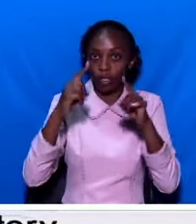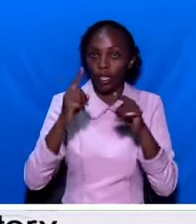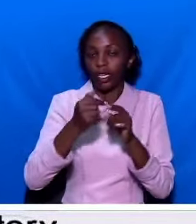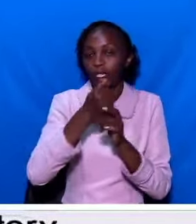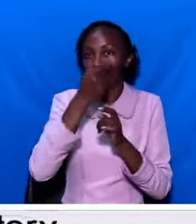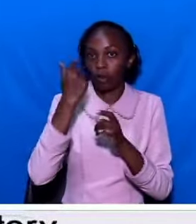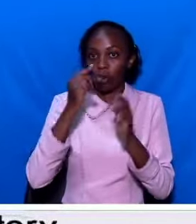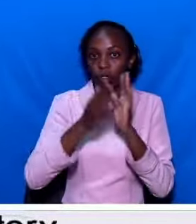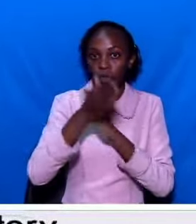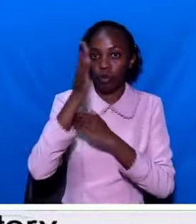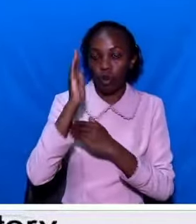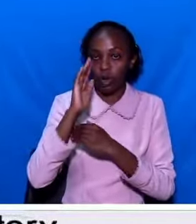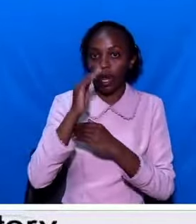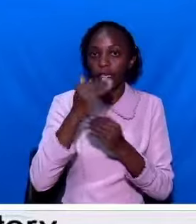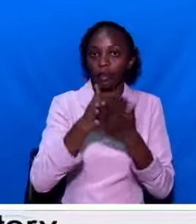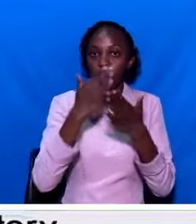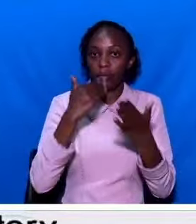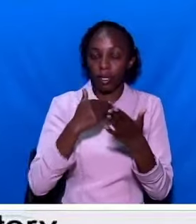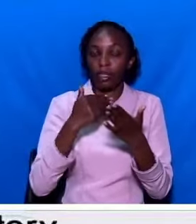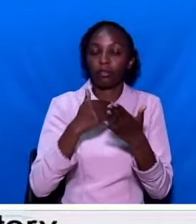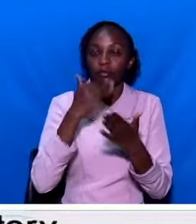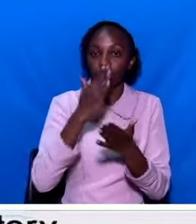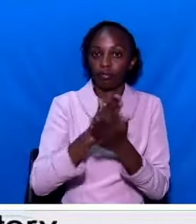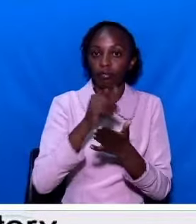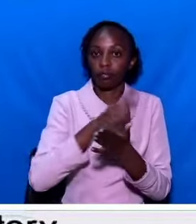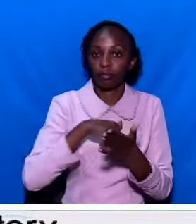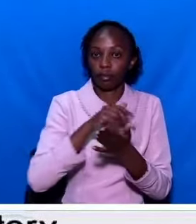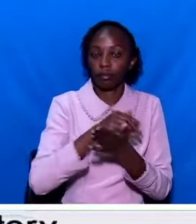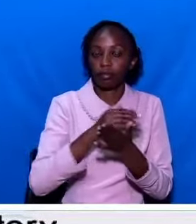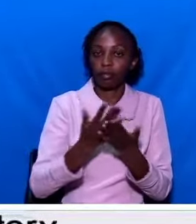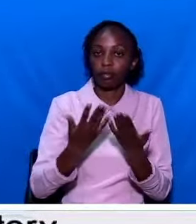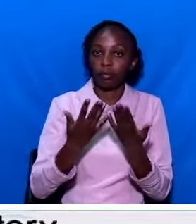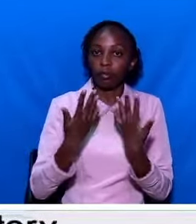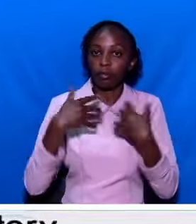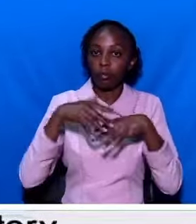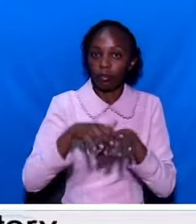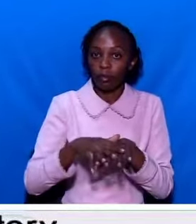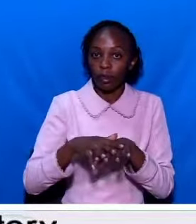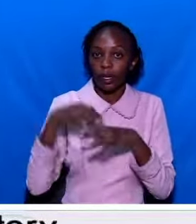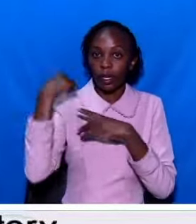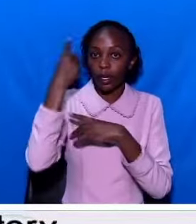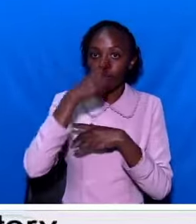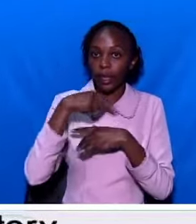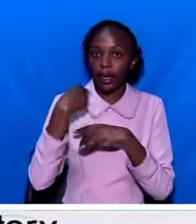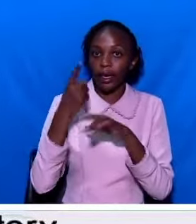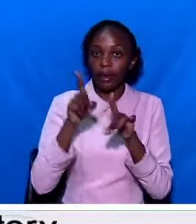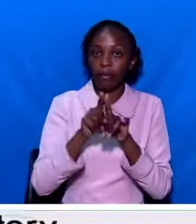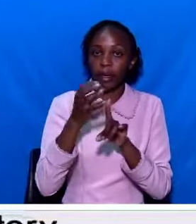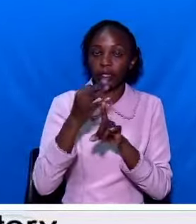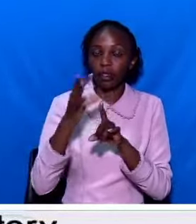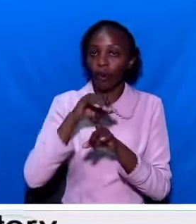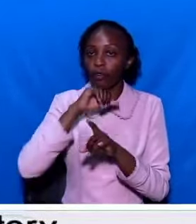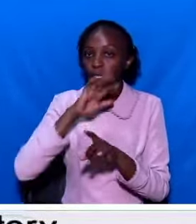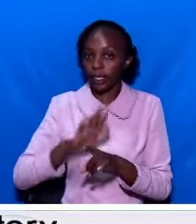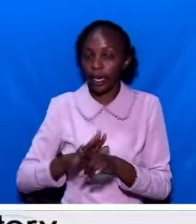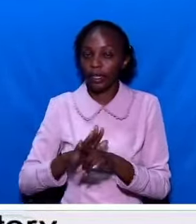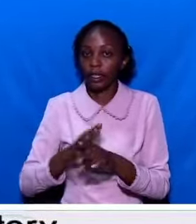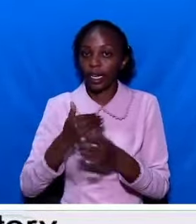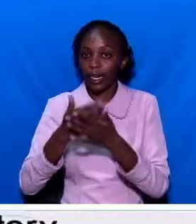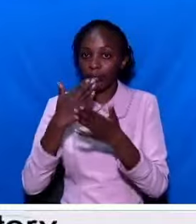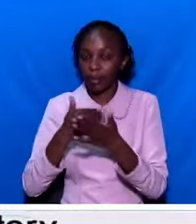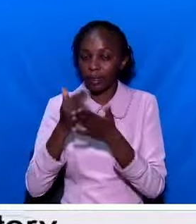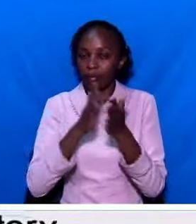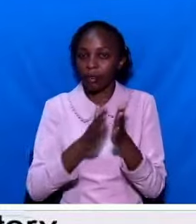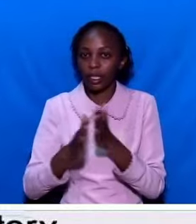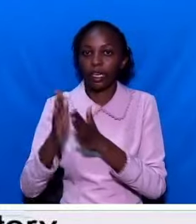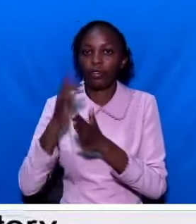has predestined us to be conformed in the image of Christ. He has predestined us according to